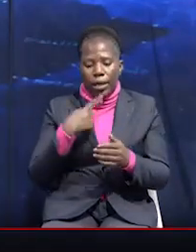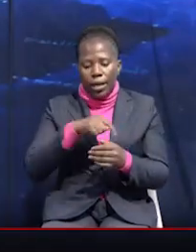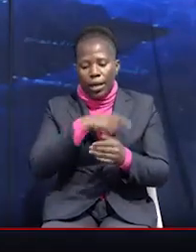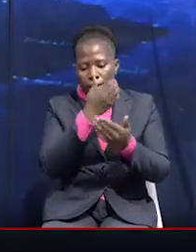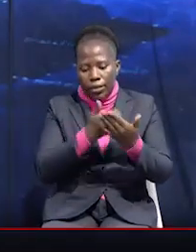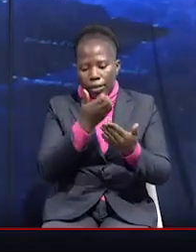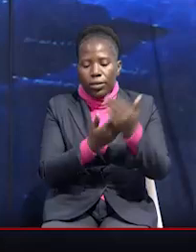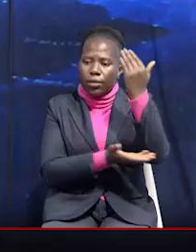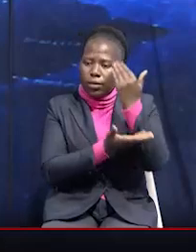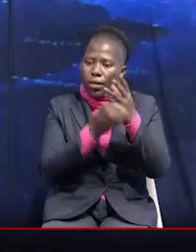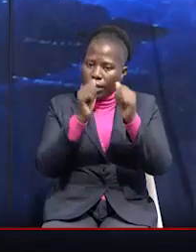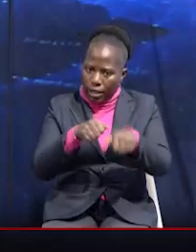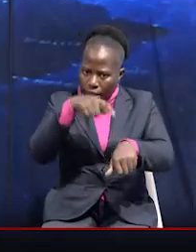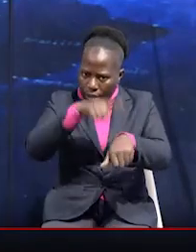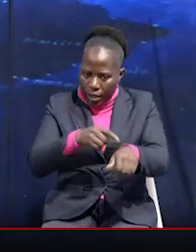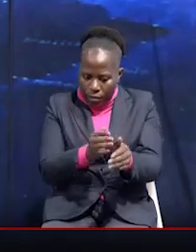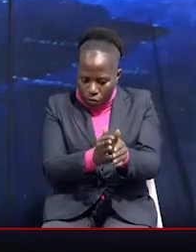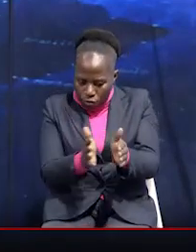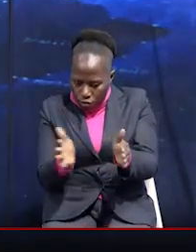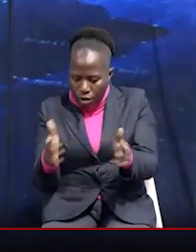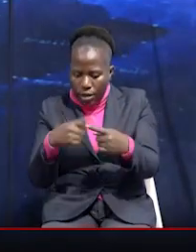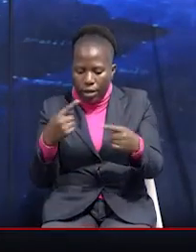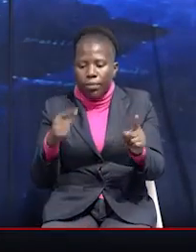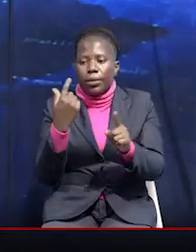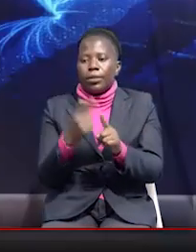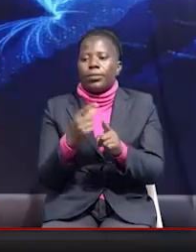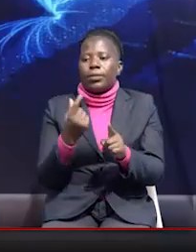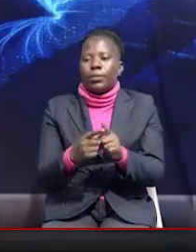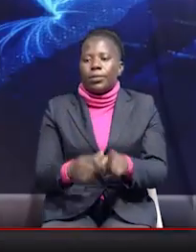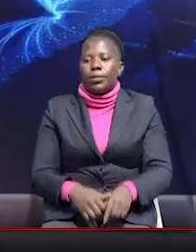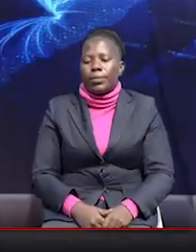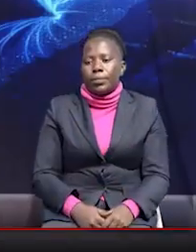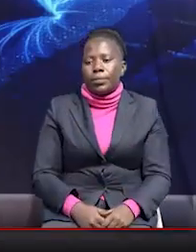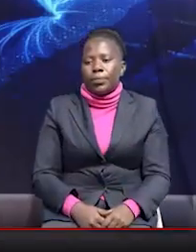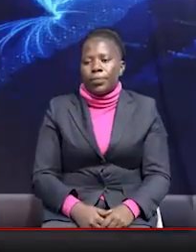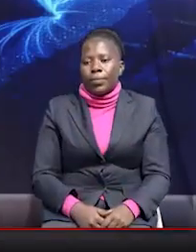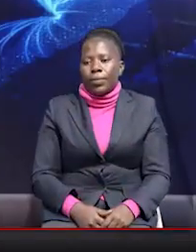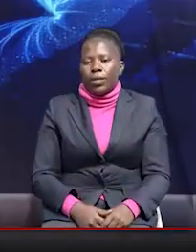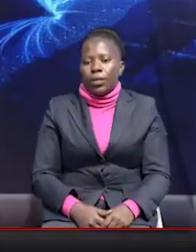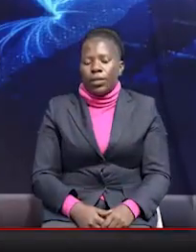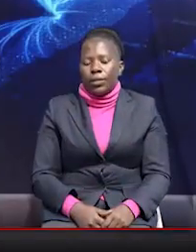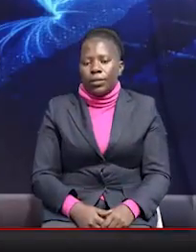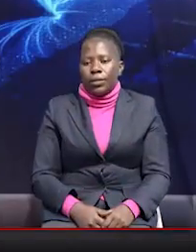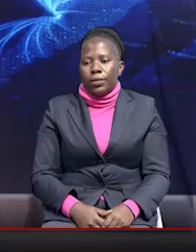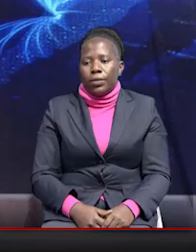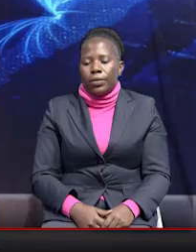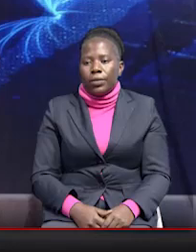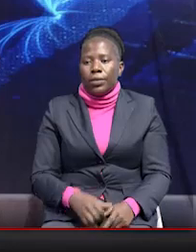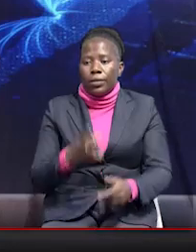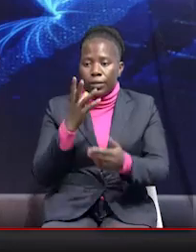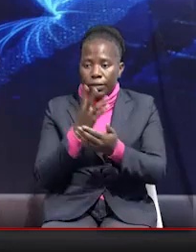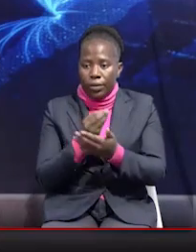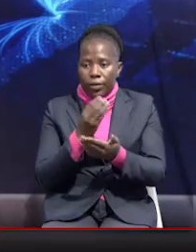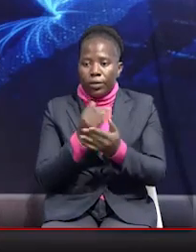economy just from this effect that happens in December. What is the role then of financial institutions to deliberately ensure